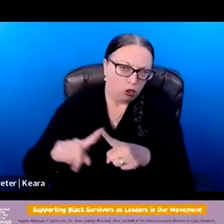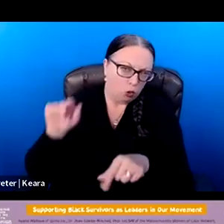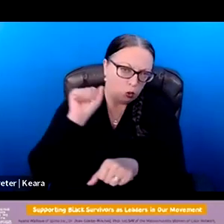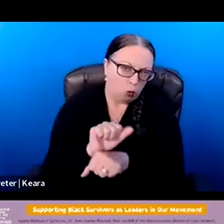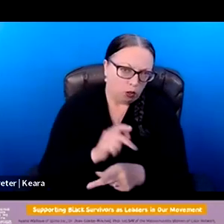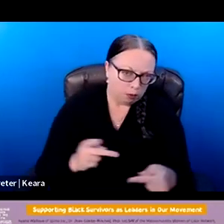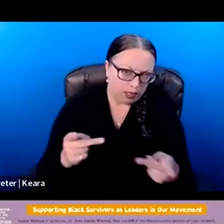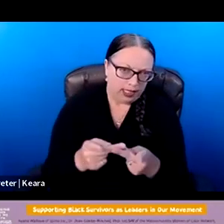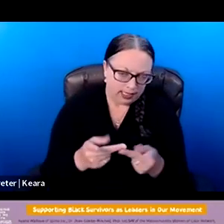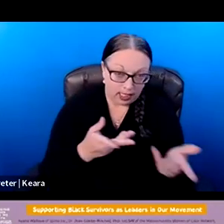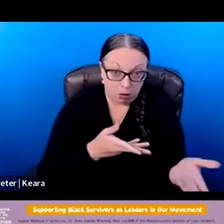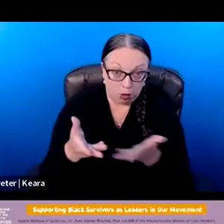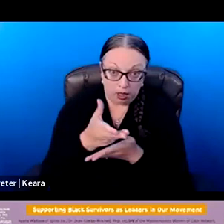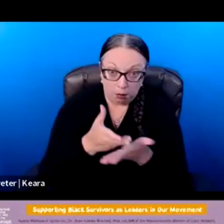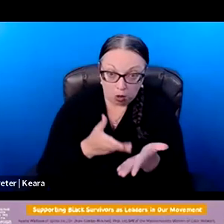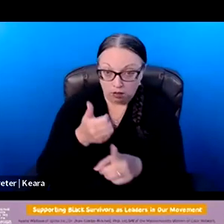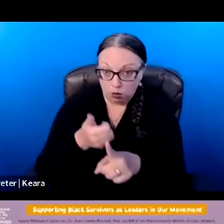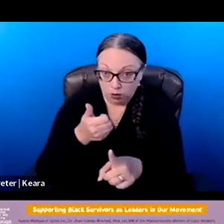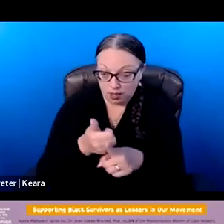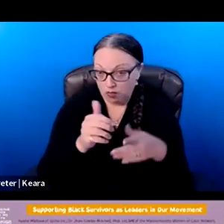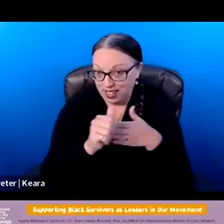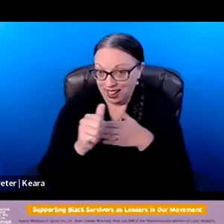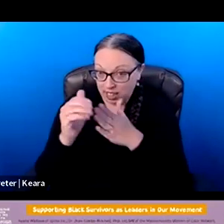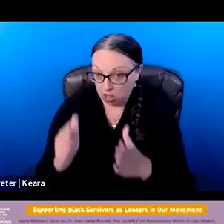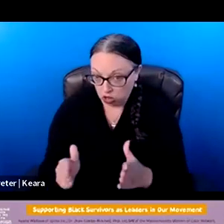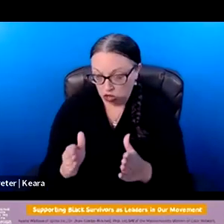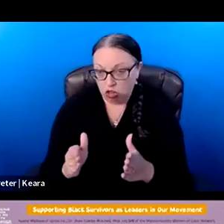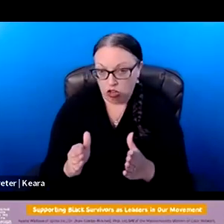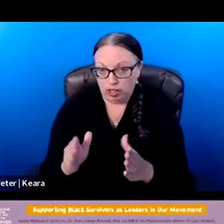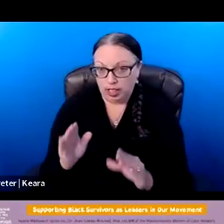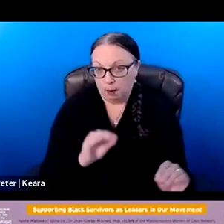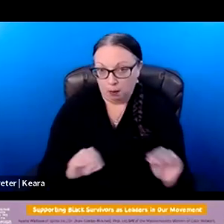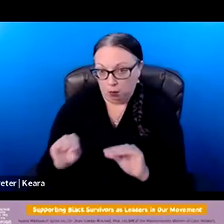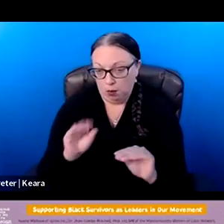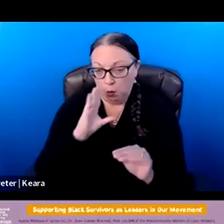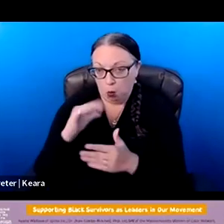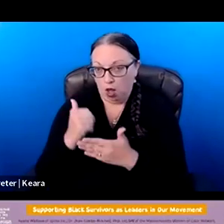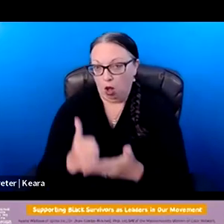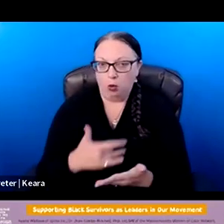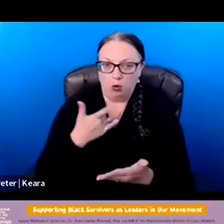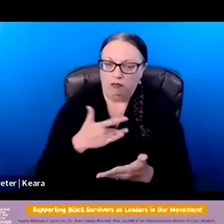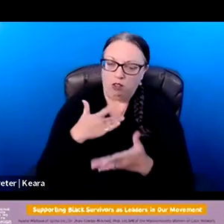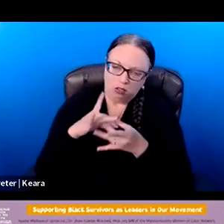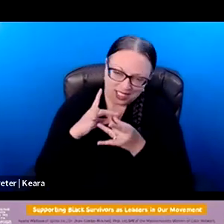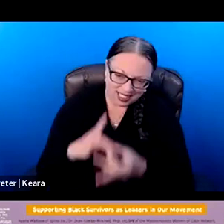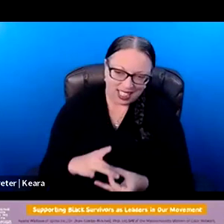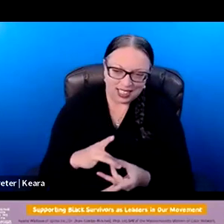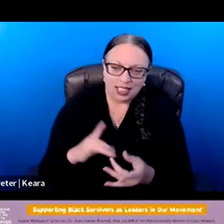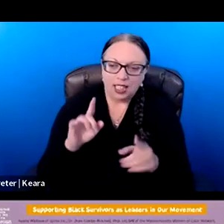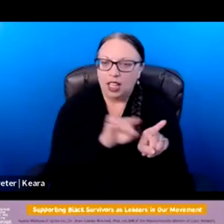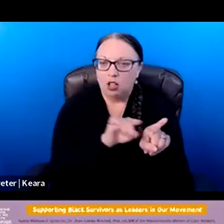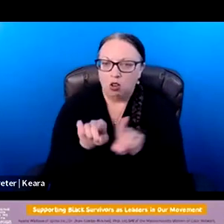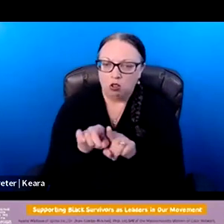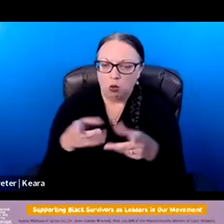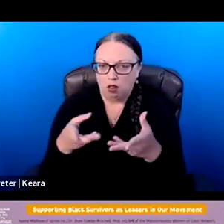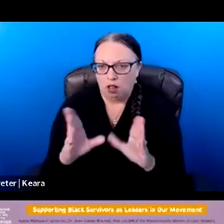yourself into these spaces as a leader, especially in the movement, will allow you to feel more grounded, but also will allow you to be able to